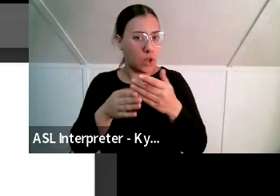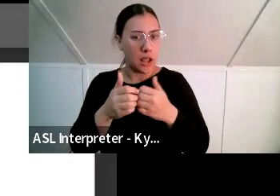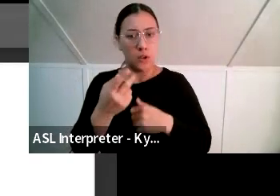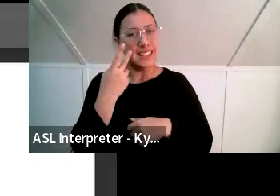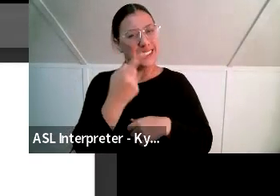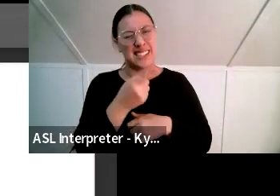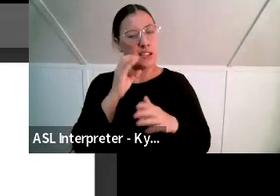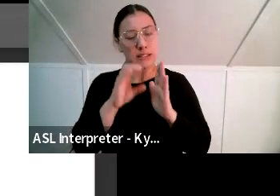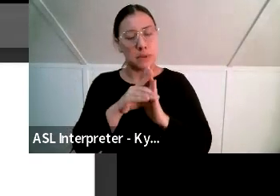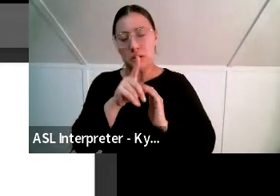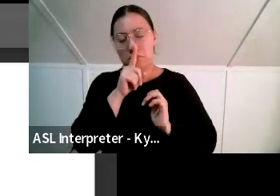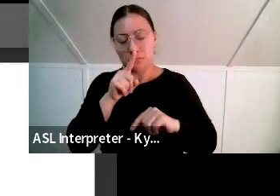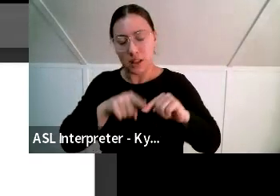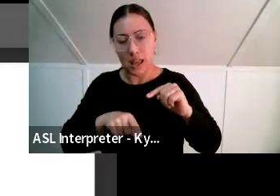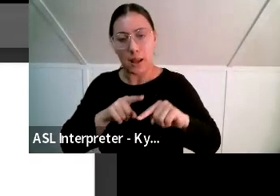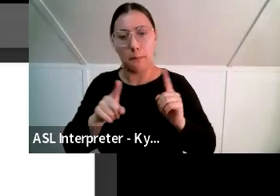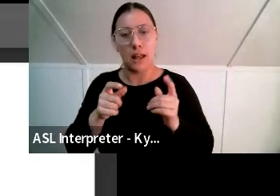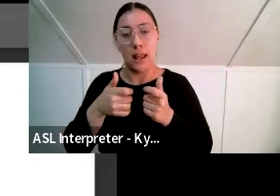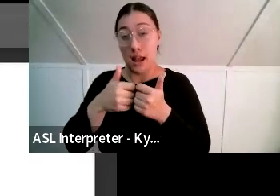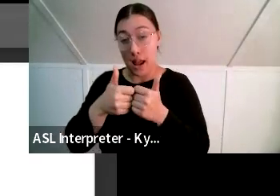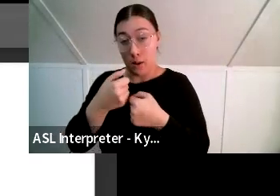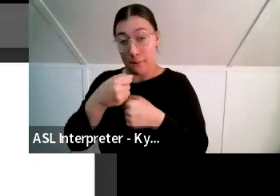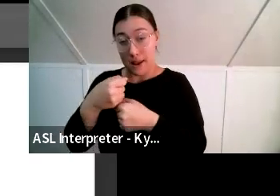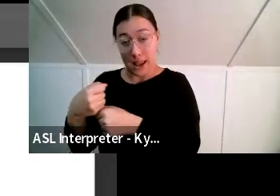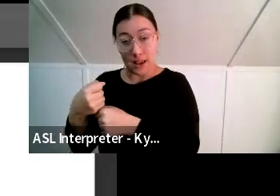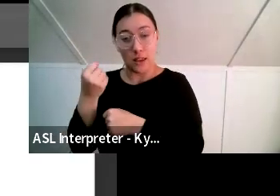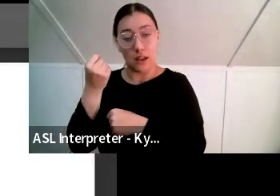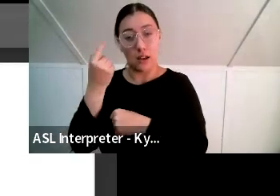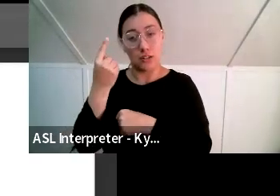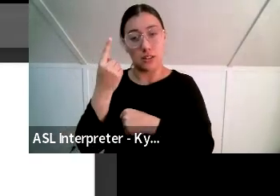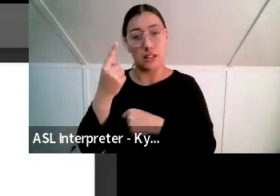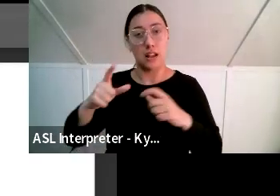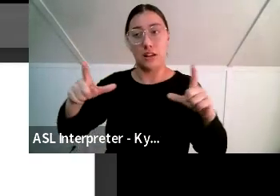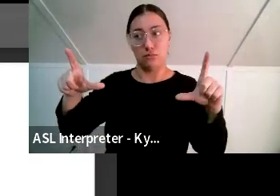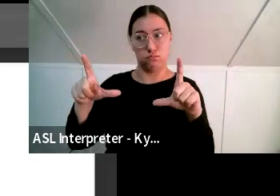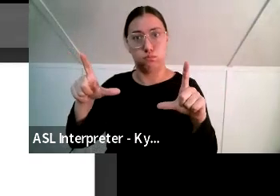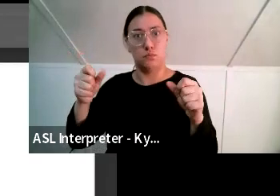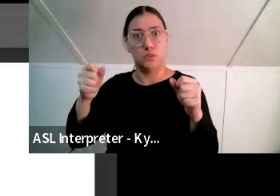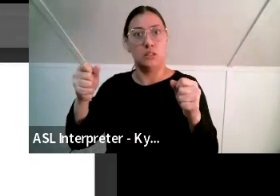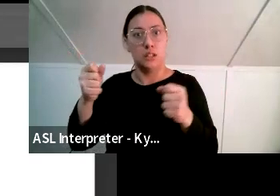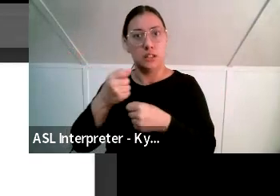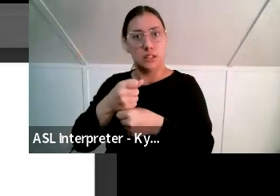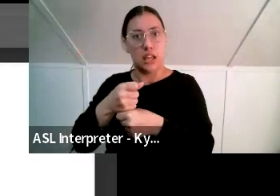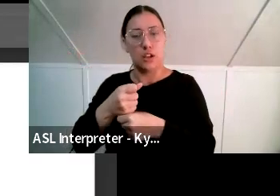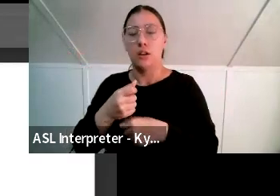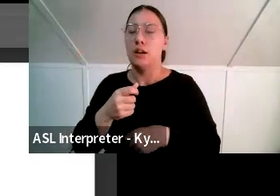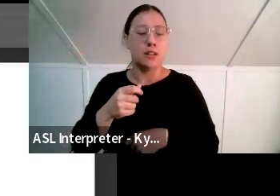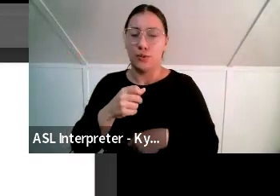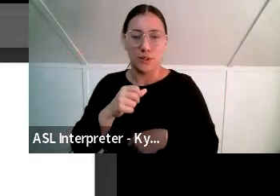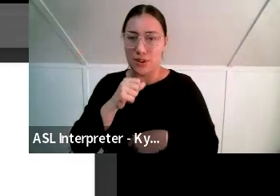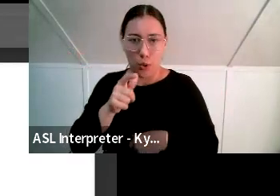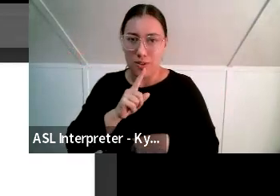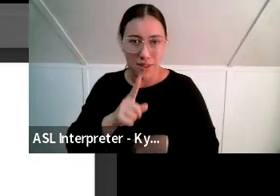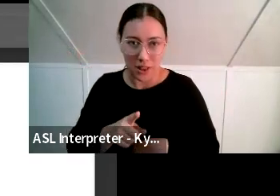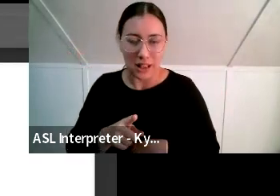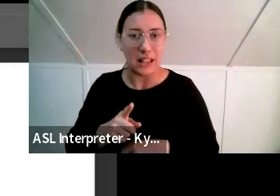but the way it's assembled, instead of being rigidly held into place, it's kind of floated into place.